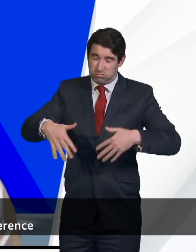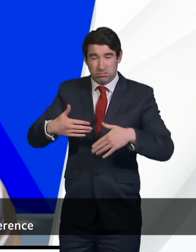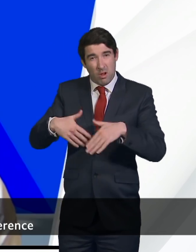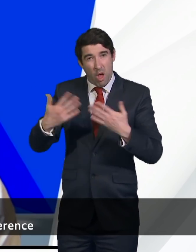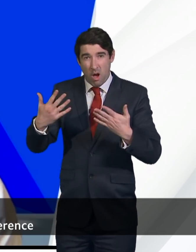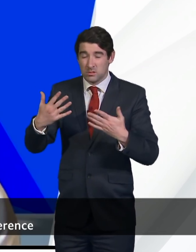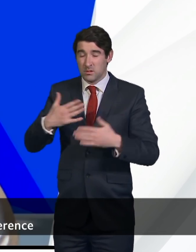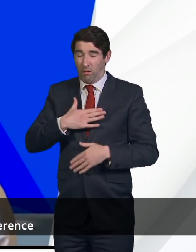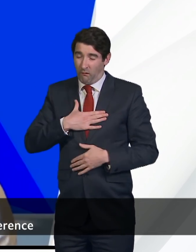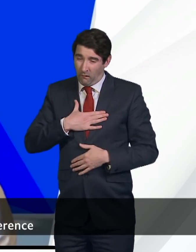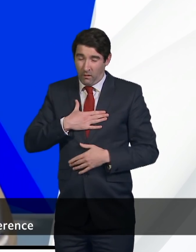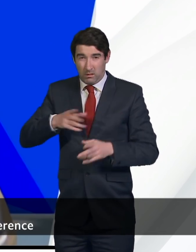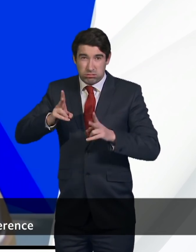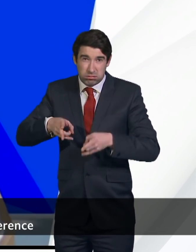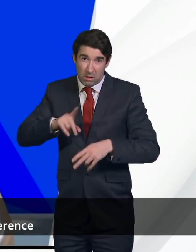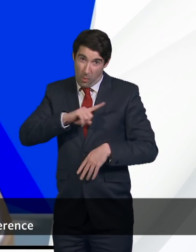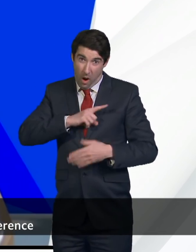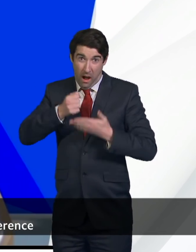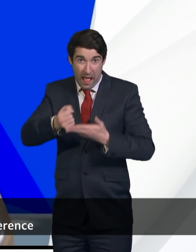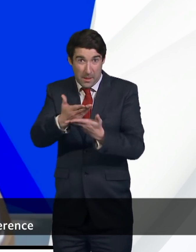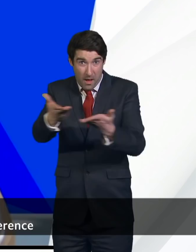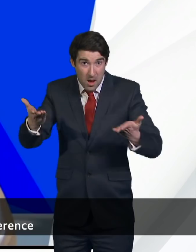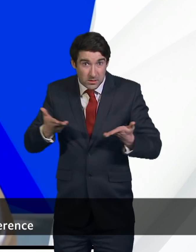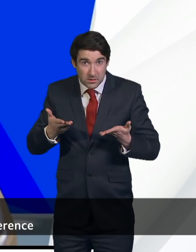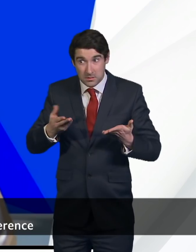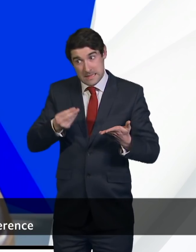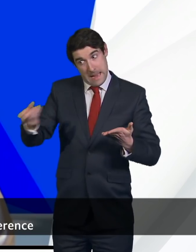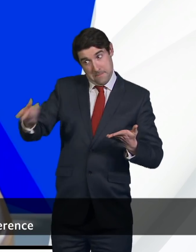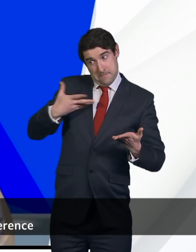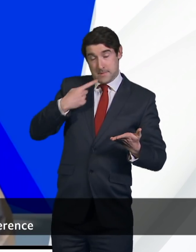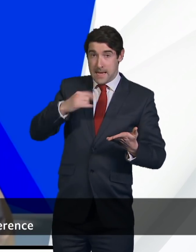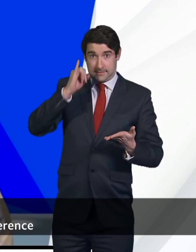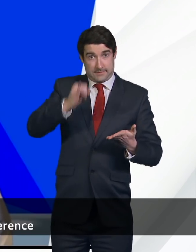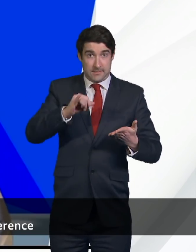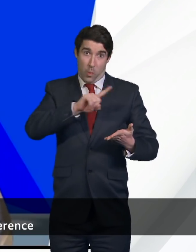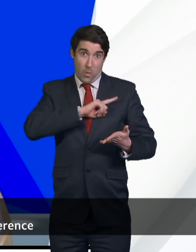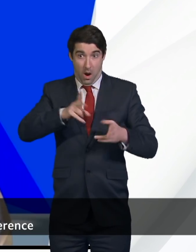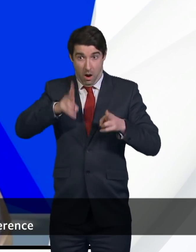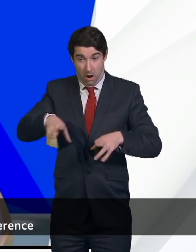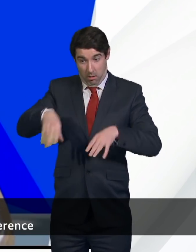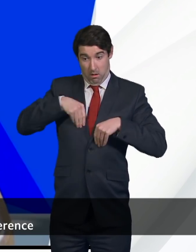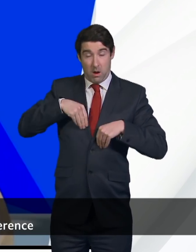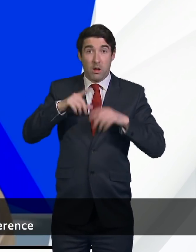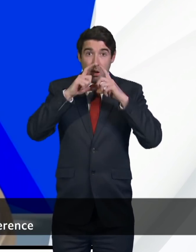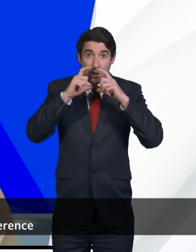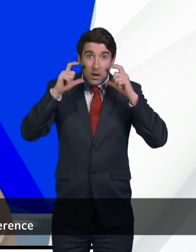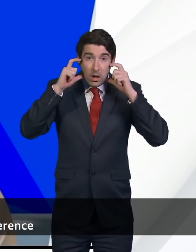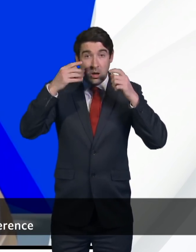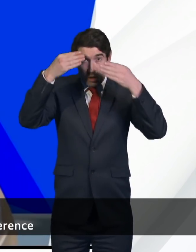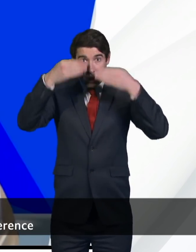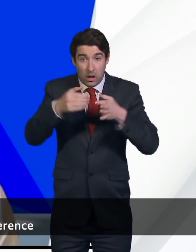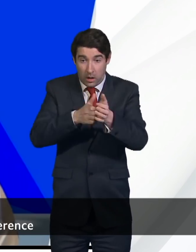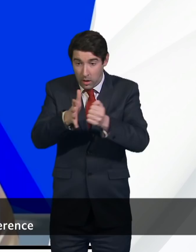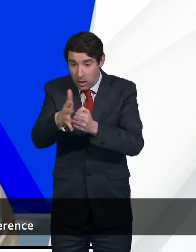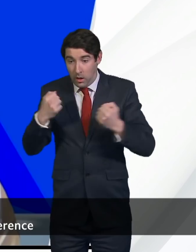their lives. In some cases, they're telling us because they haven't got the right equipment. Now, to thank them for that work, thousands of people